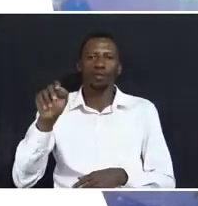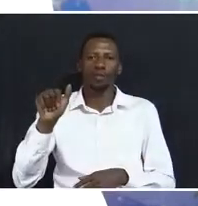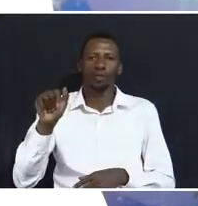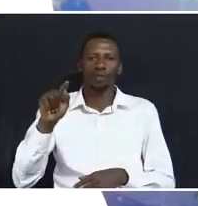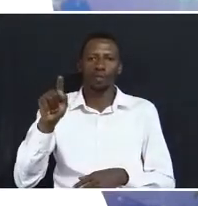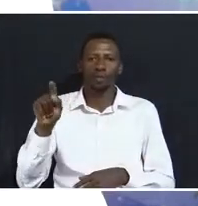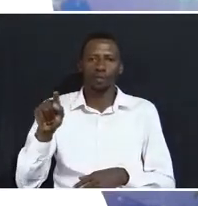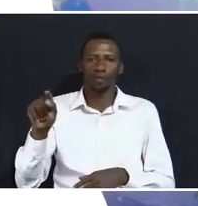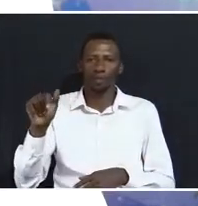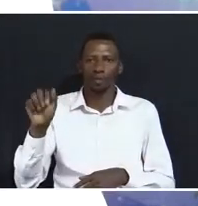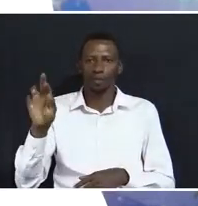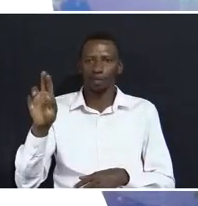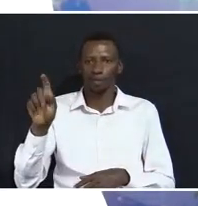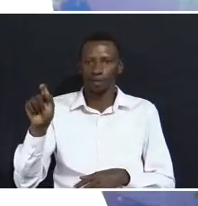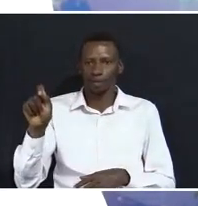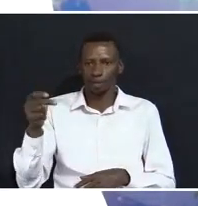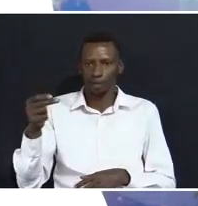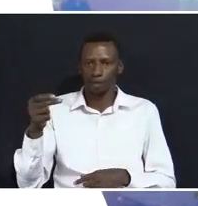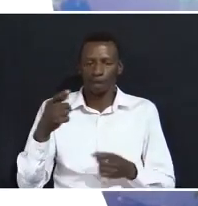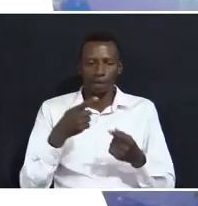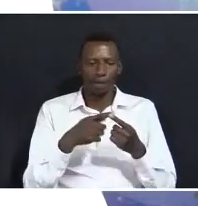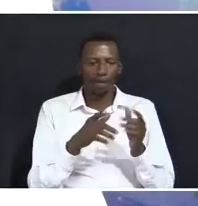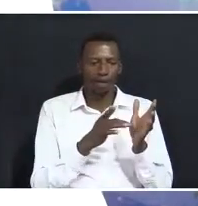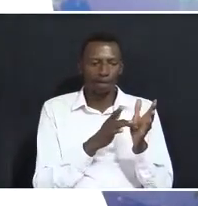But Jesus told them,